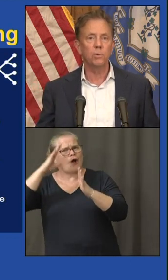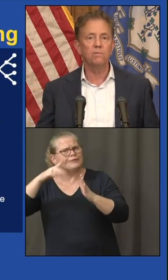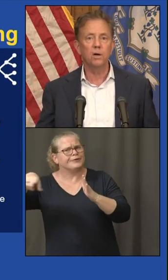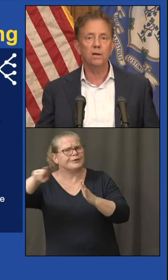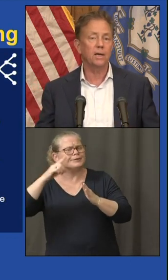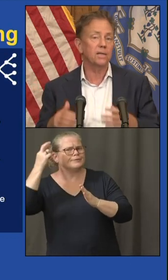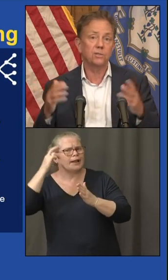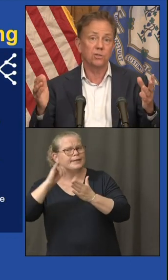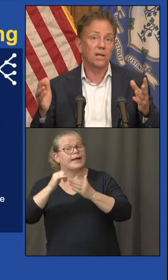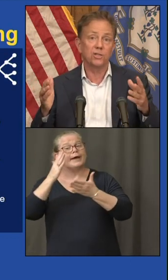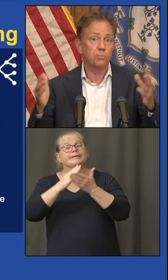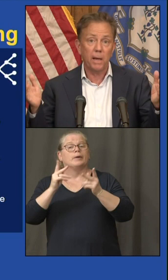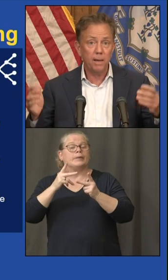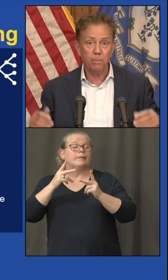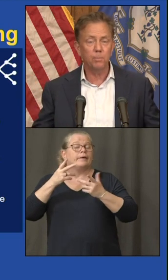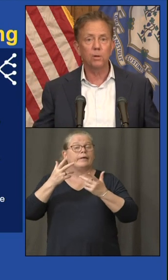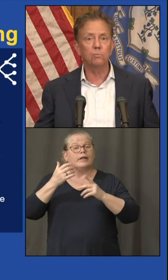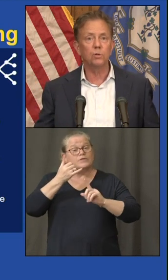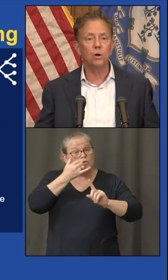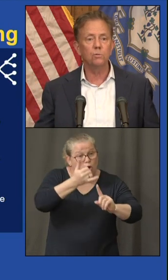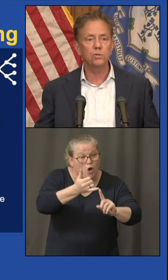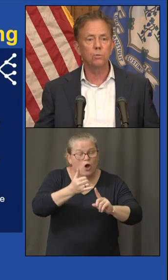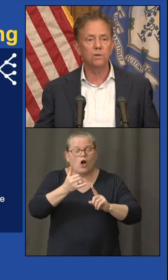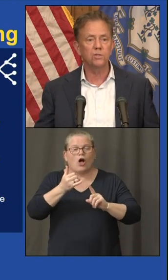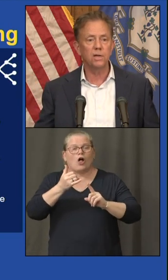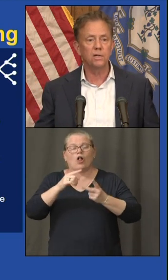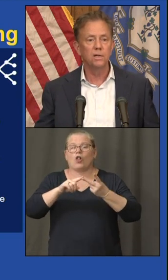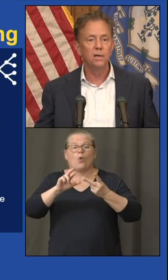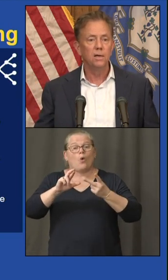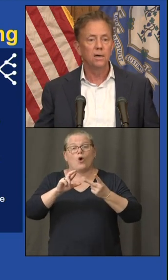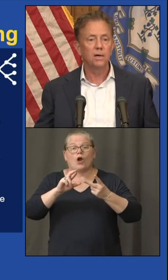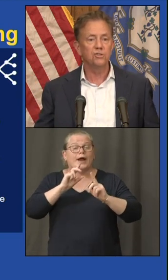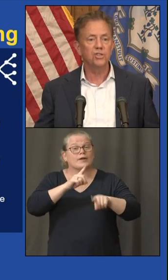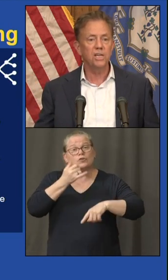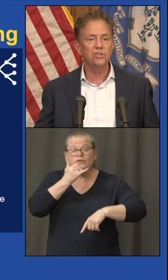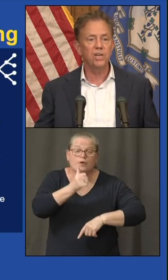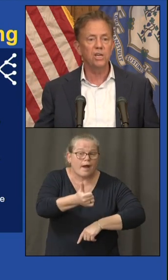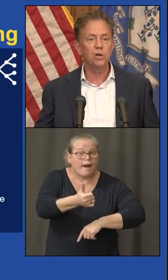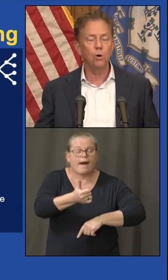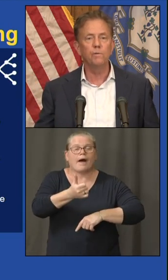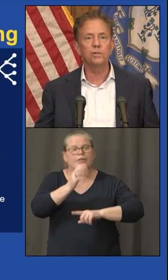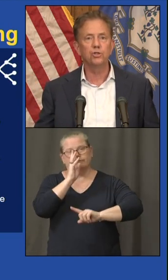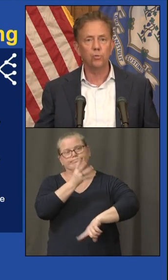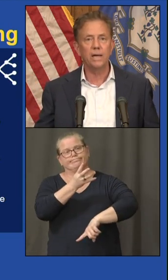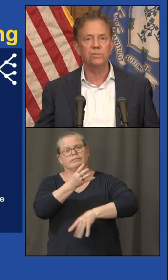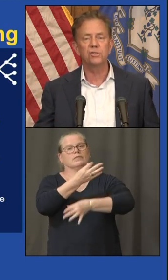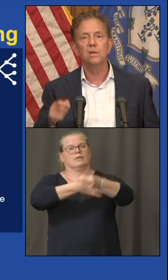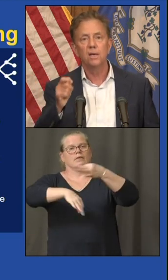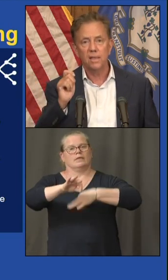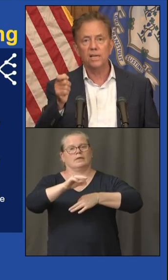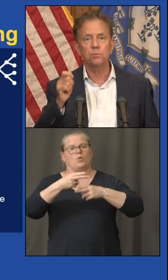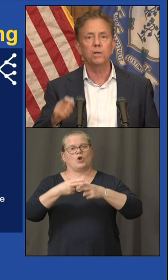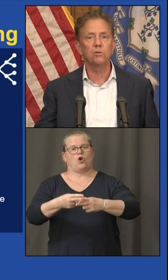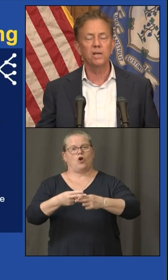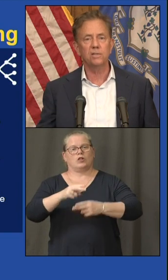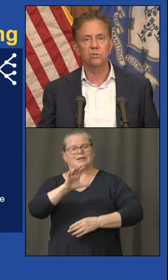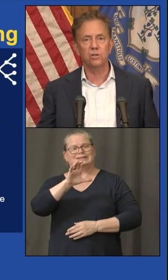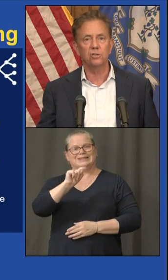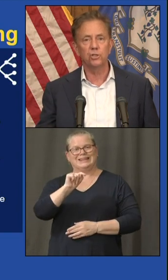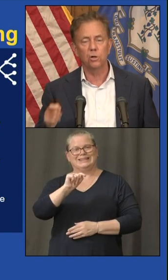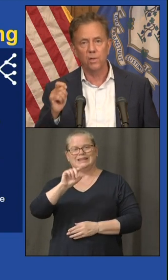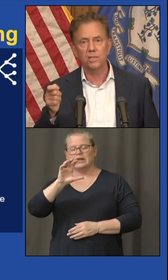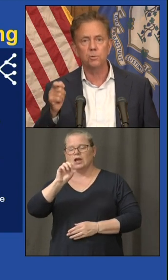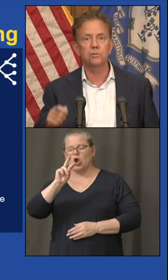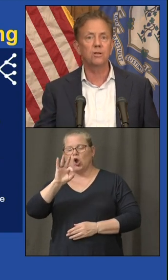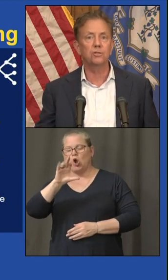of the things we've done, I guess there's a lot of spam, people don't know, so we've said CT COVID trace. That's what your text is going